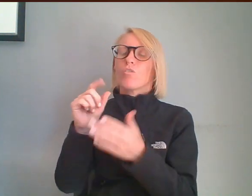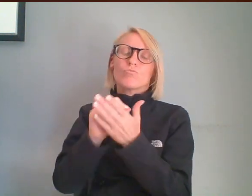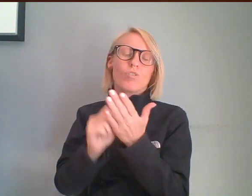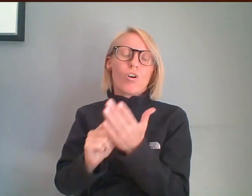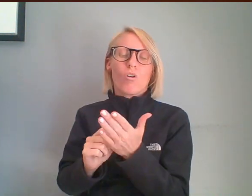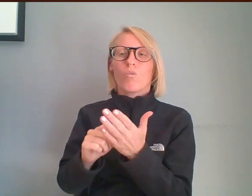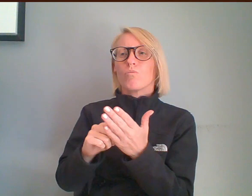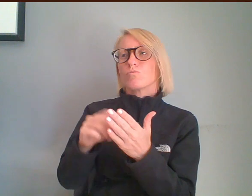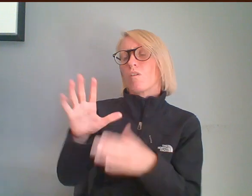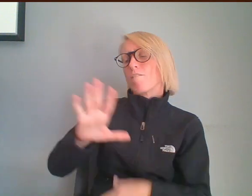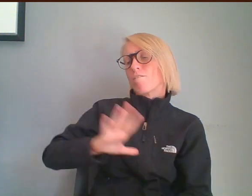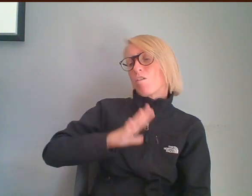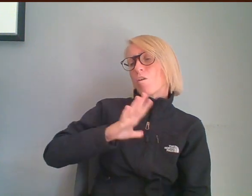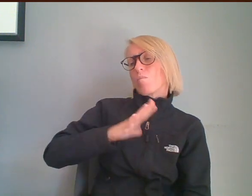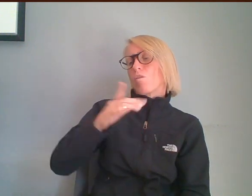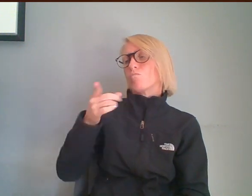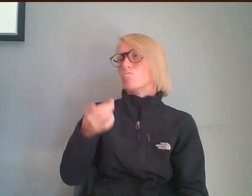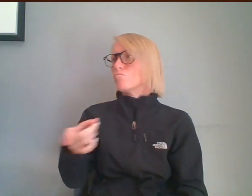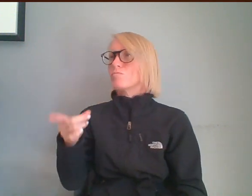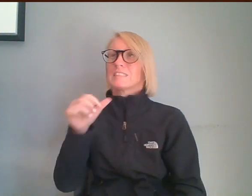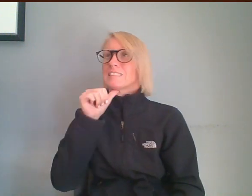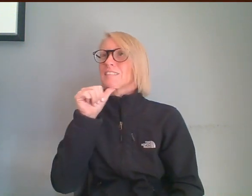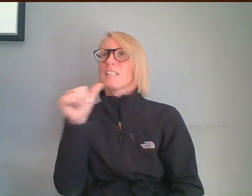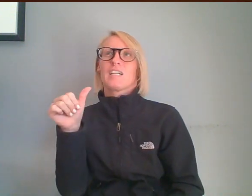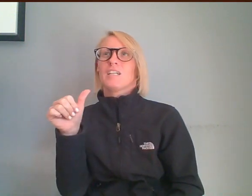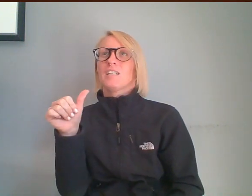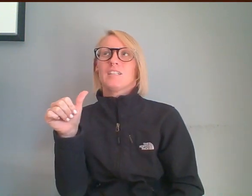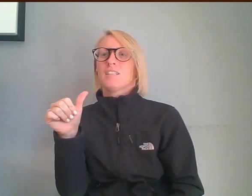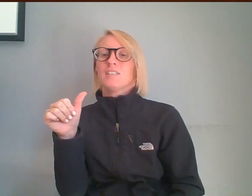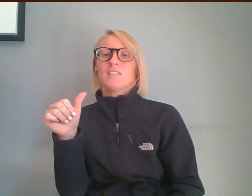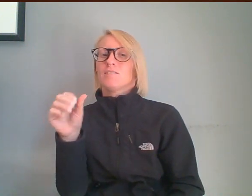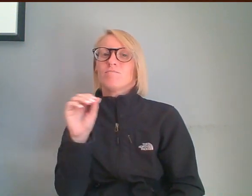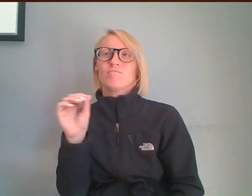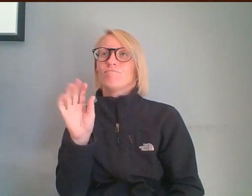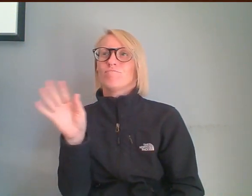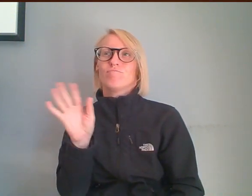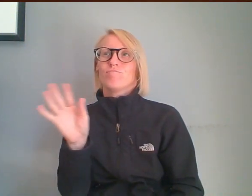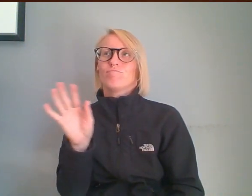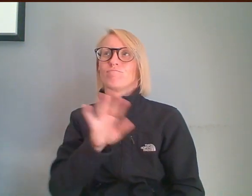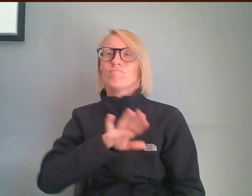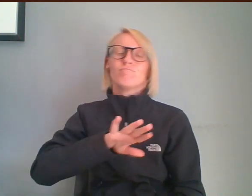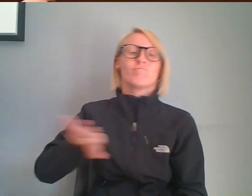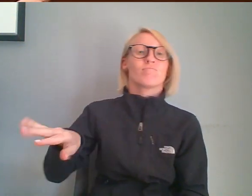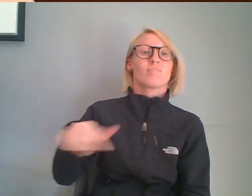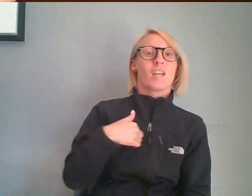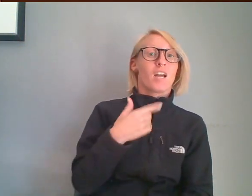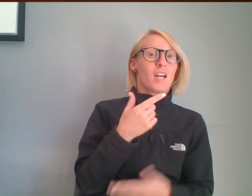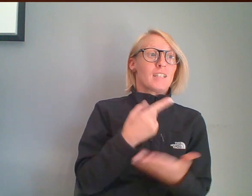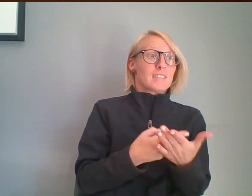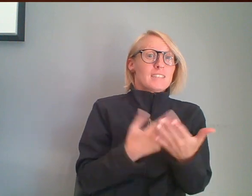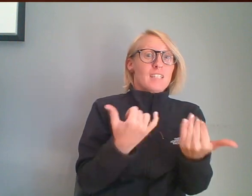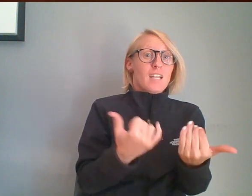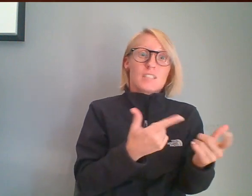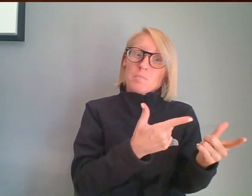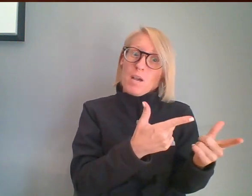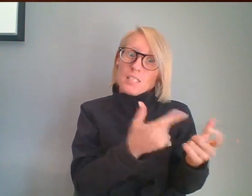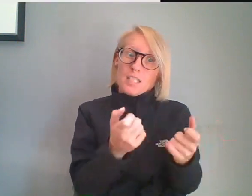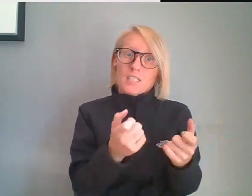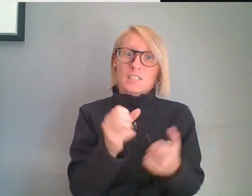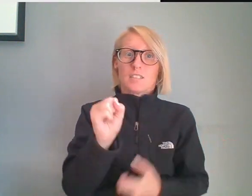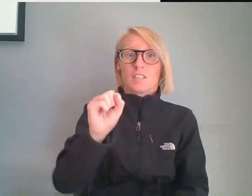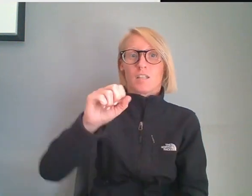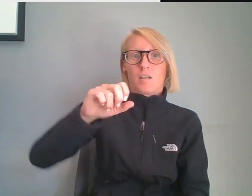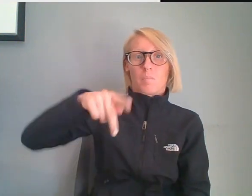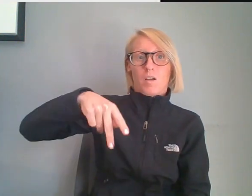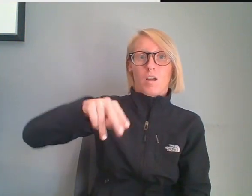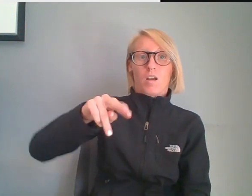formal toasts. That's not what we're talking about today. We're talking about spontaneous speaking. When you're in